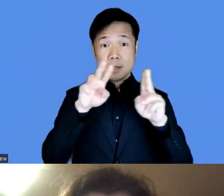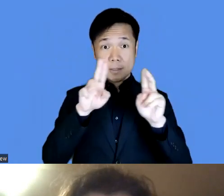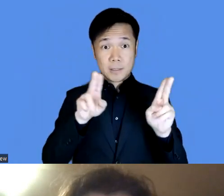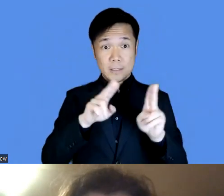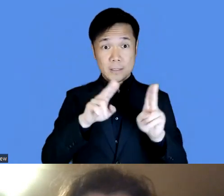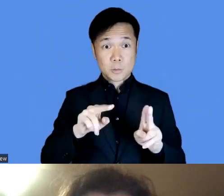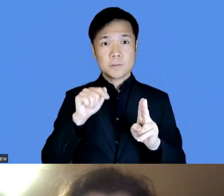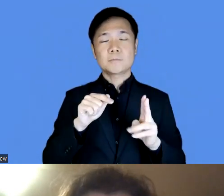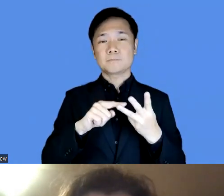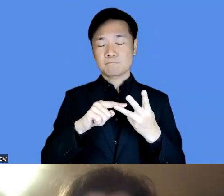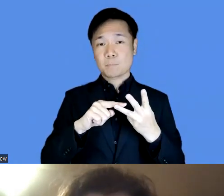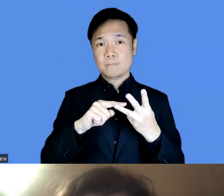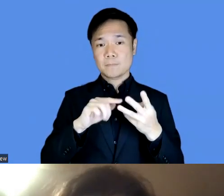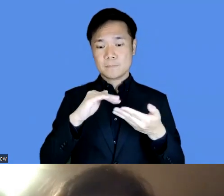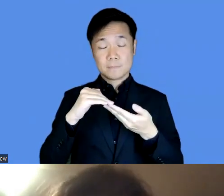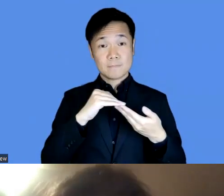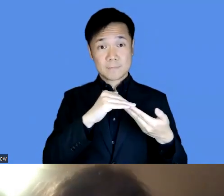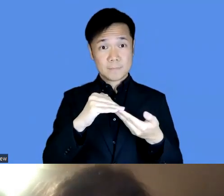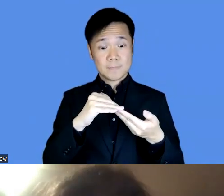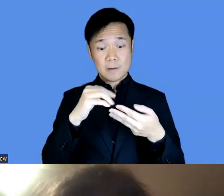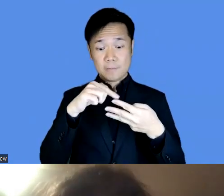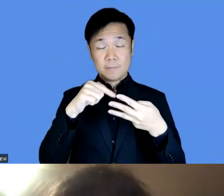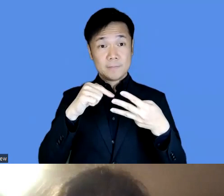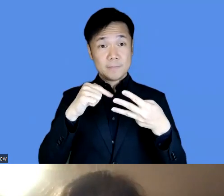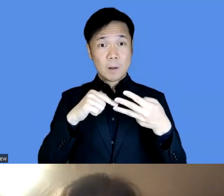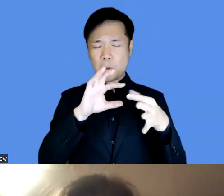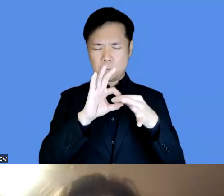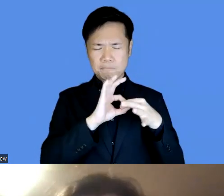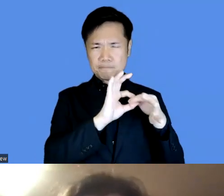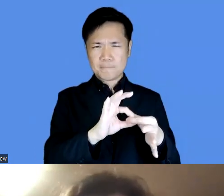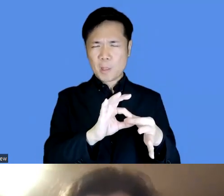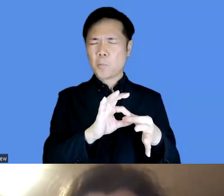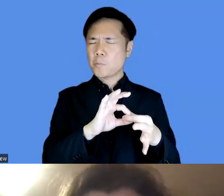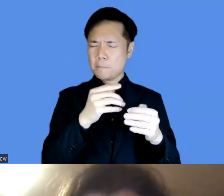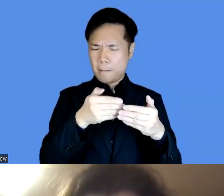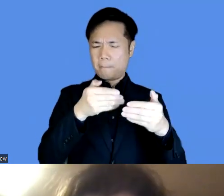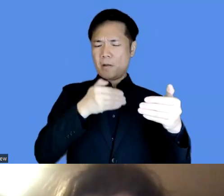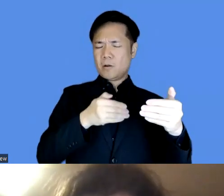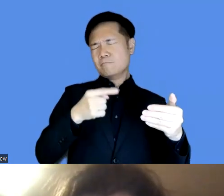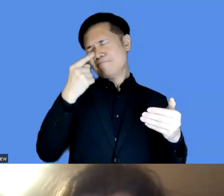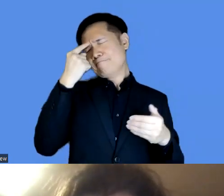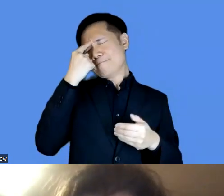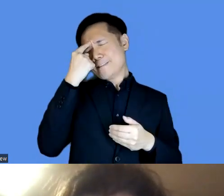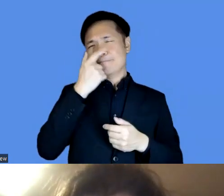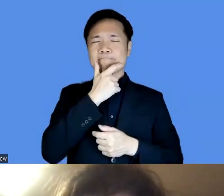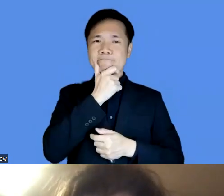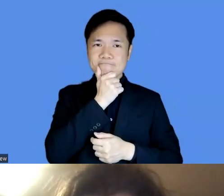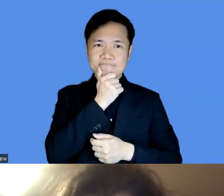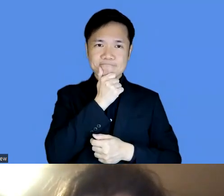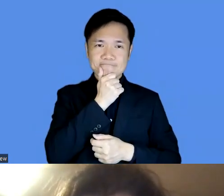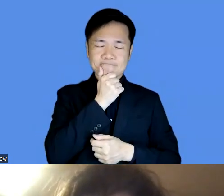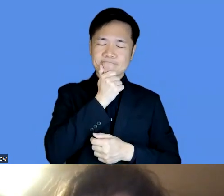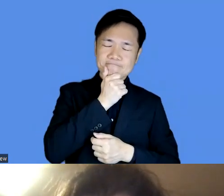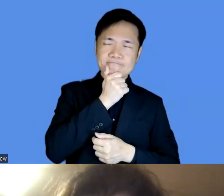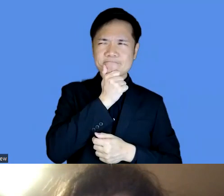stakeholders, one, if not the first question that we are always asked is, what is the